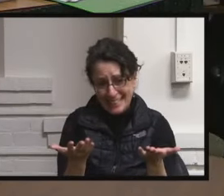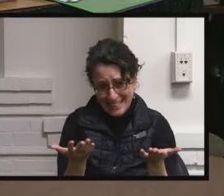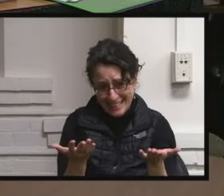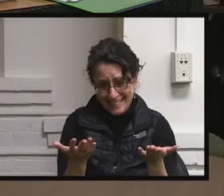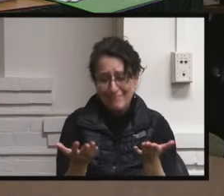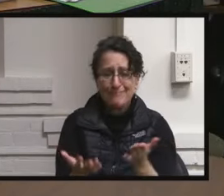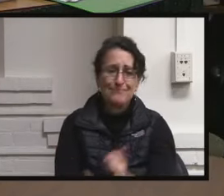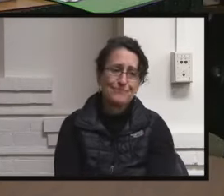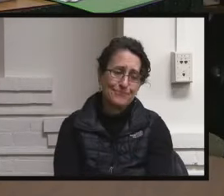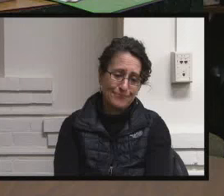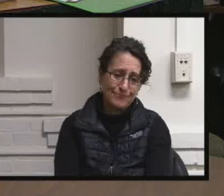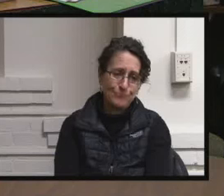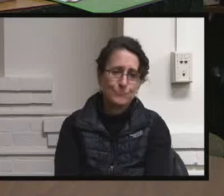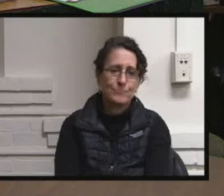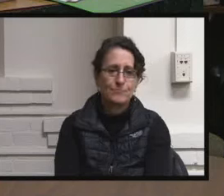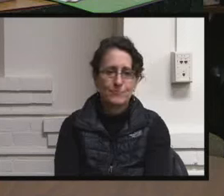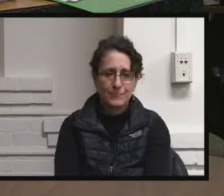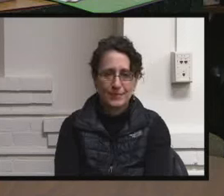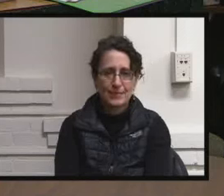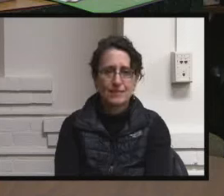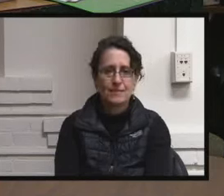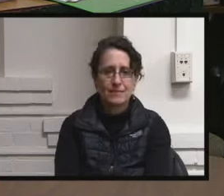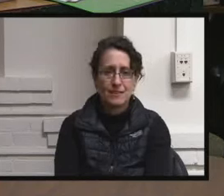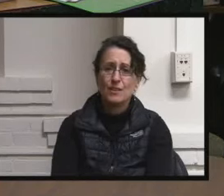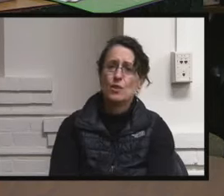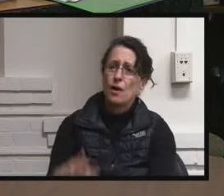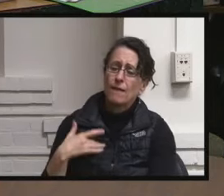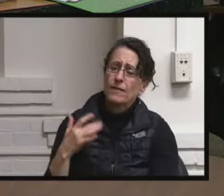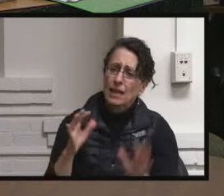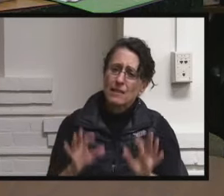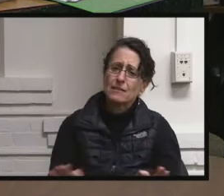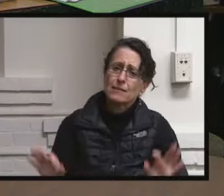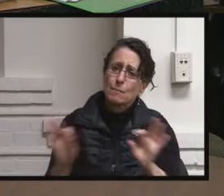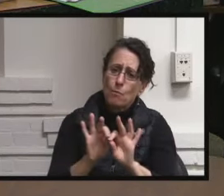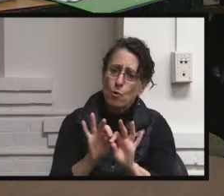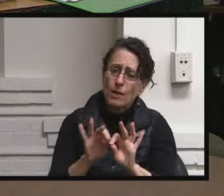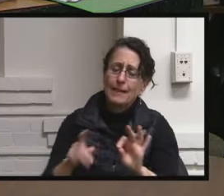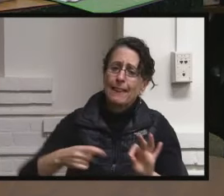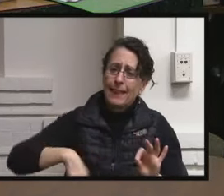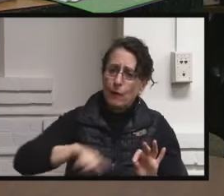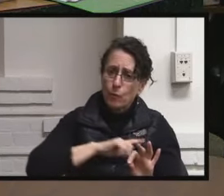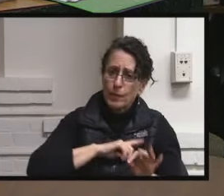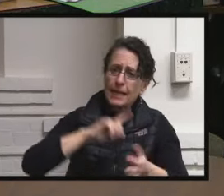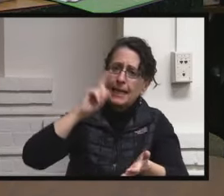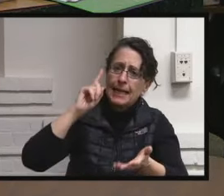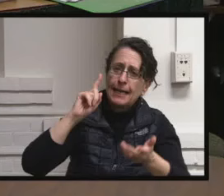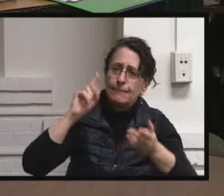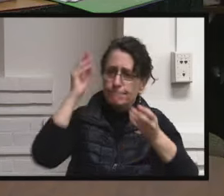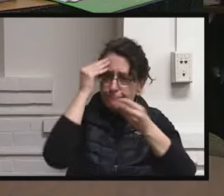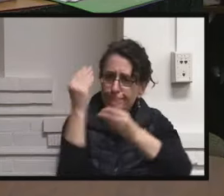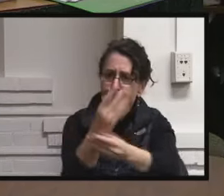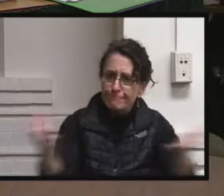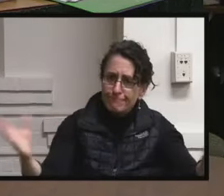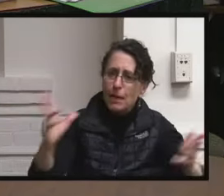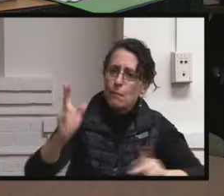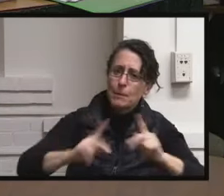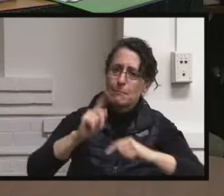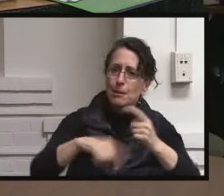important that we make sure people are comfortable with the every other week.